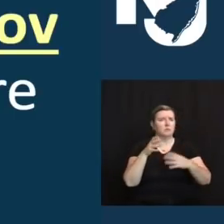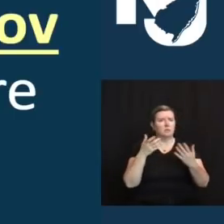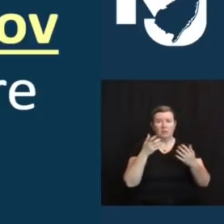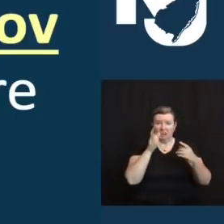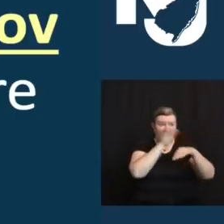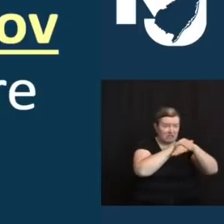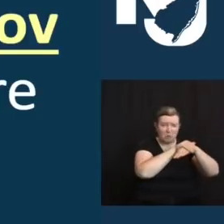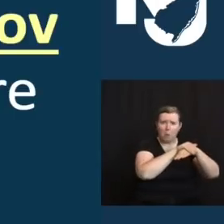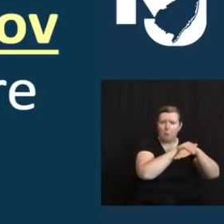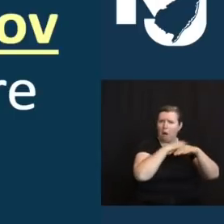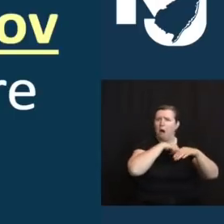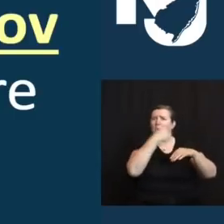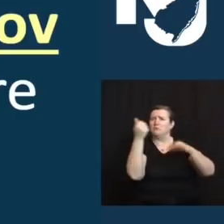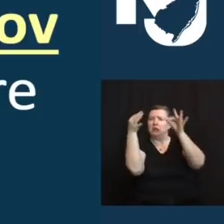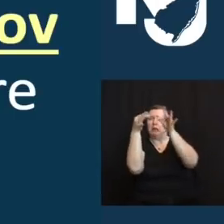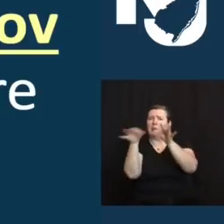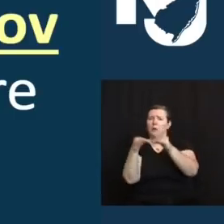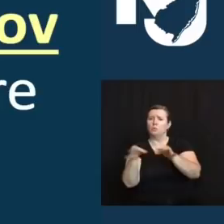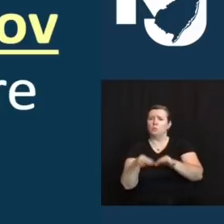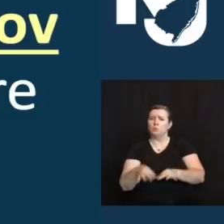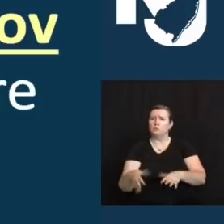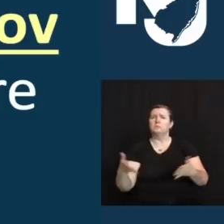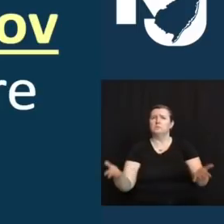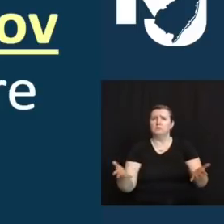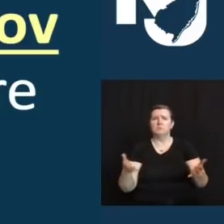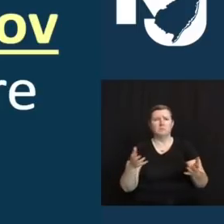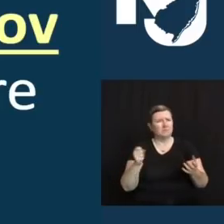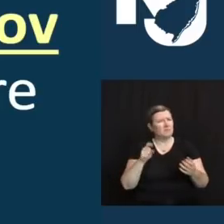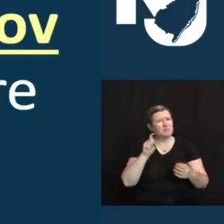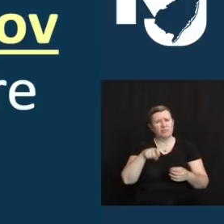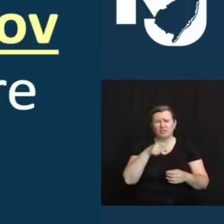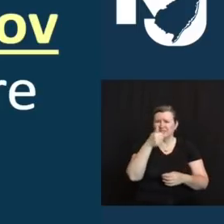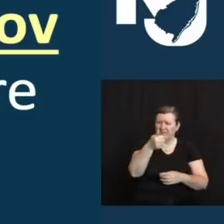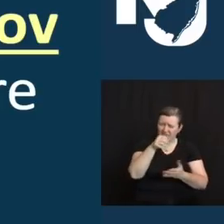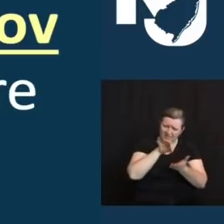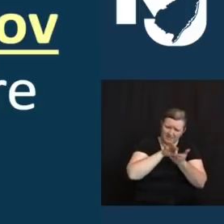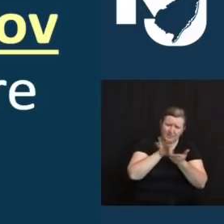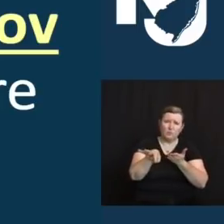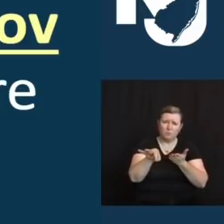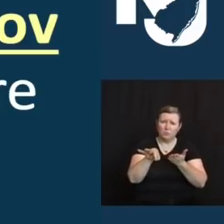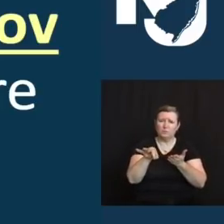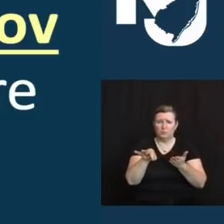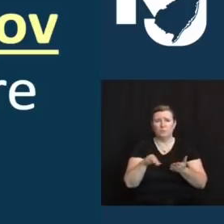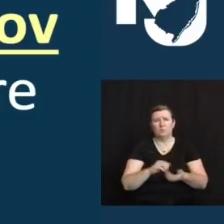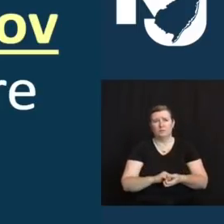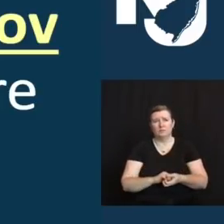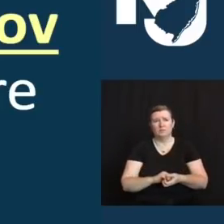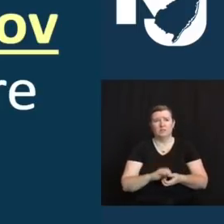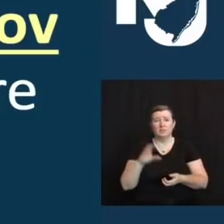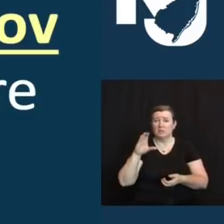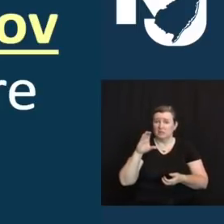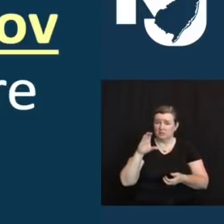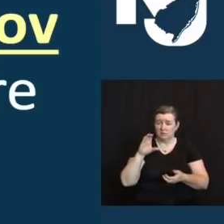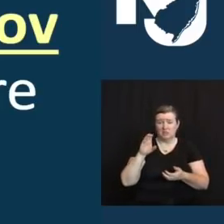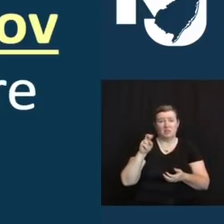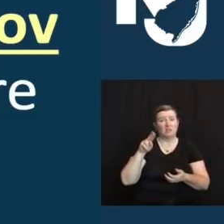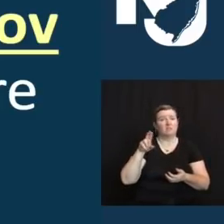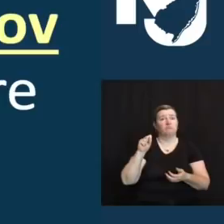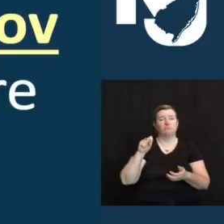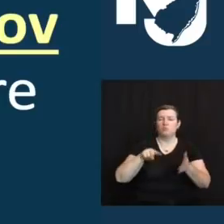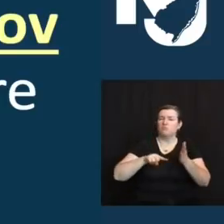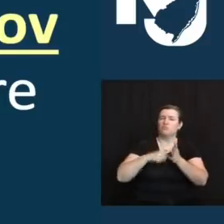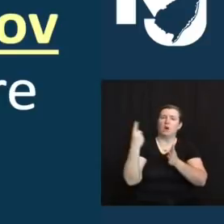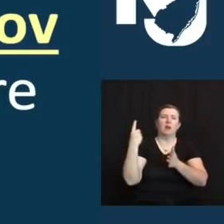be left uncounted. Let's make sure that we have an accurate count. The census only happens once every